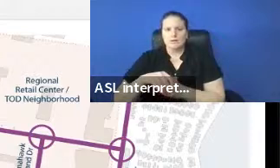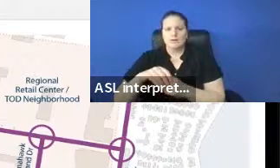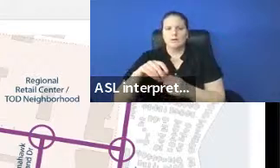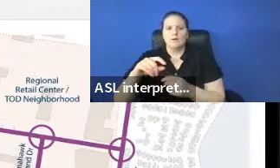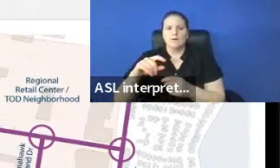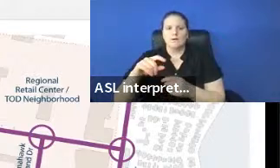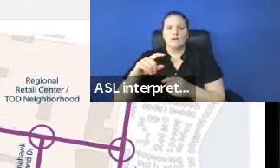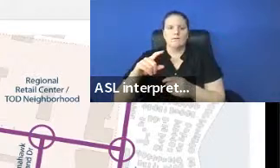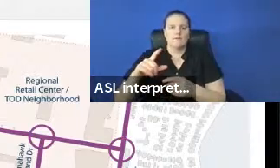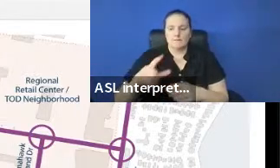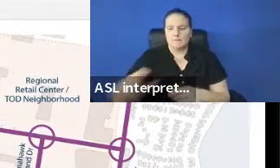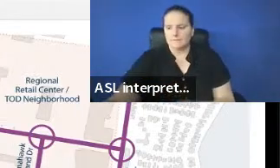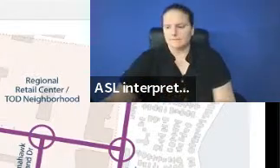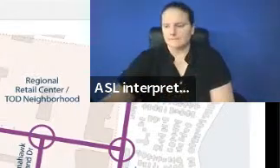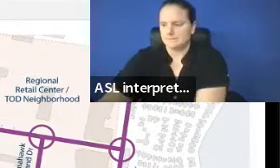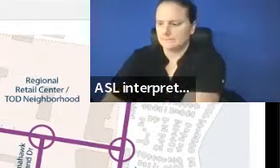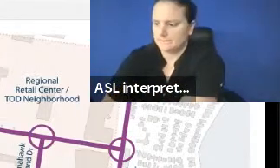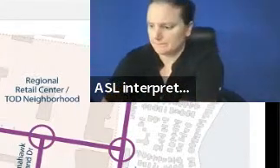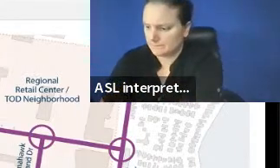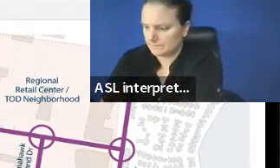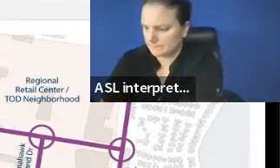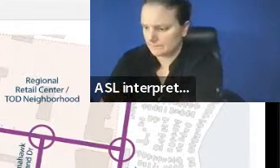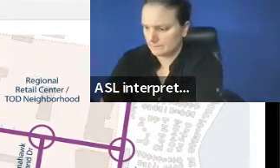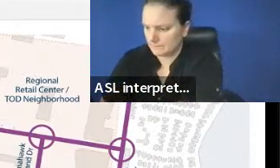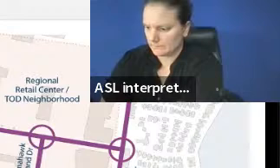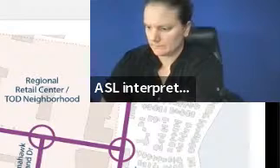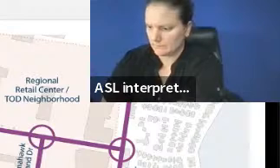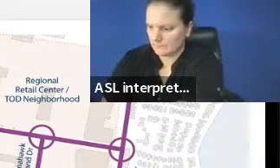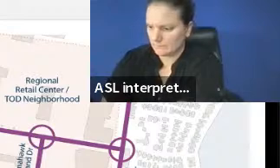take a left onto Vancouver Way,